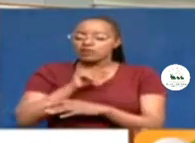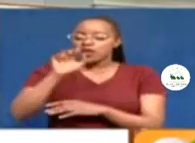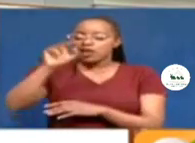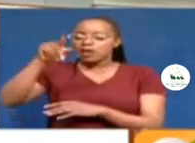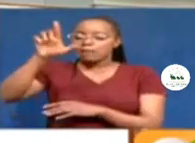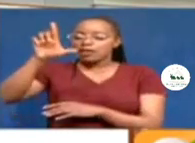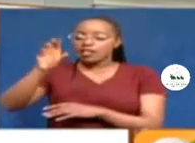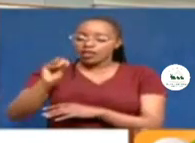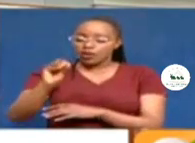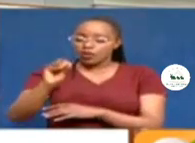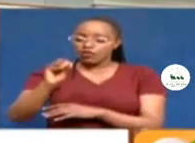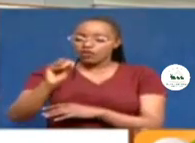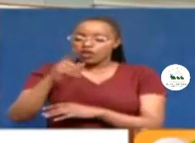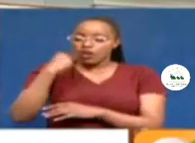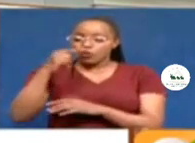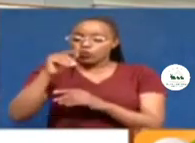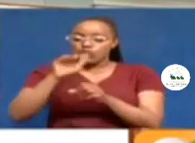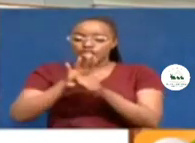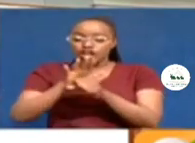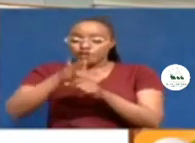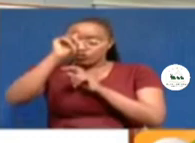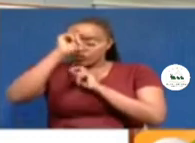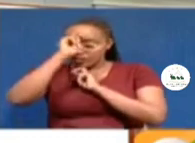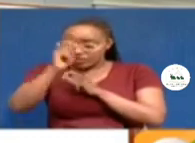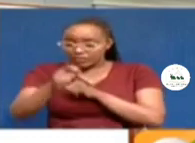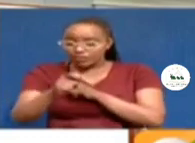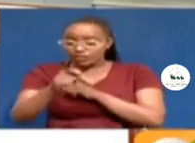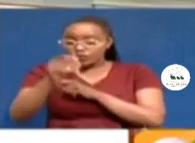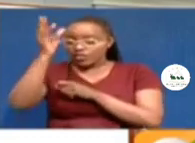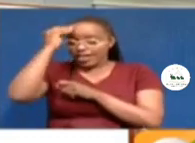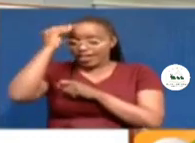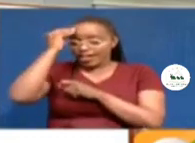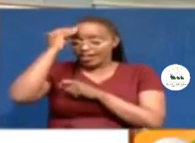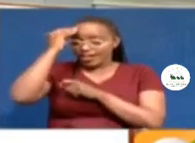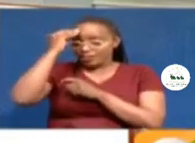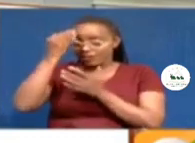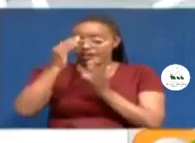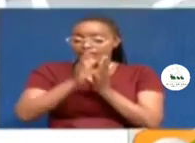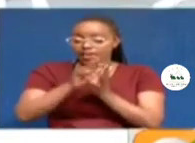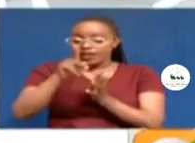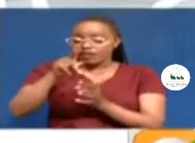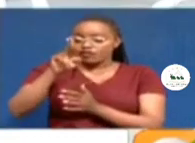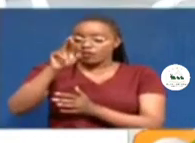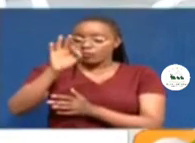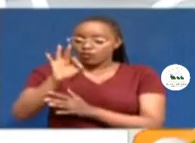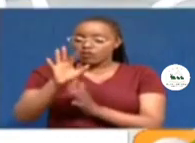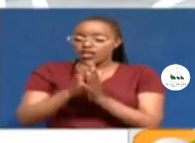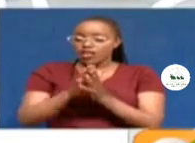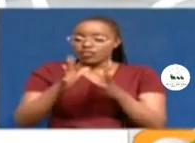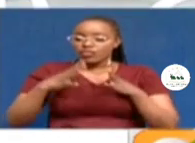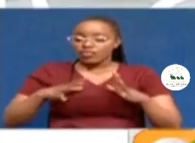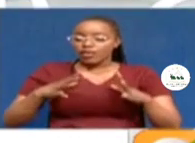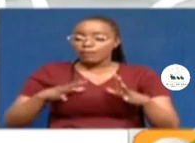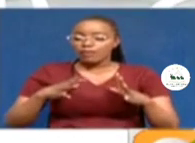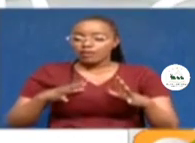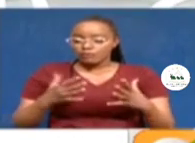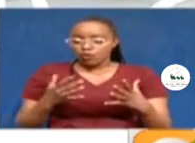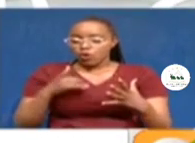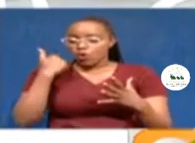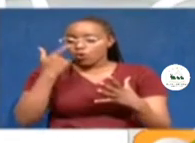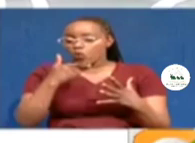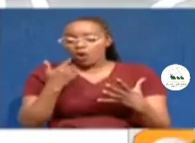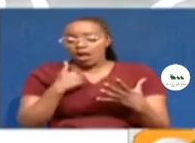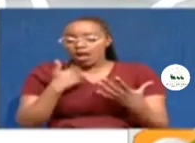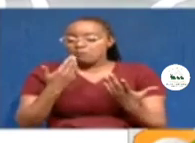PLO, with a profound respect to the academy and the professors and the people of letters and